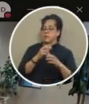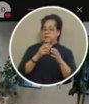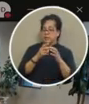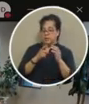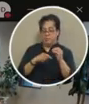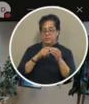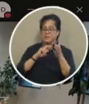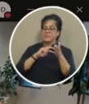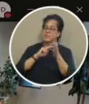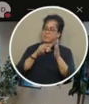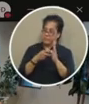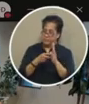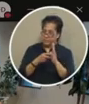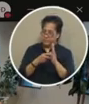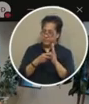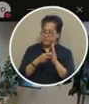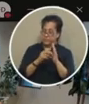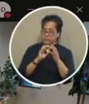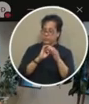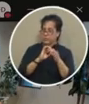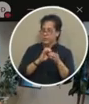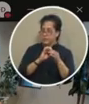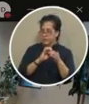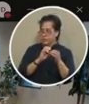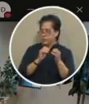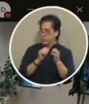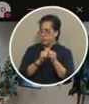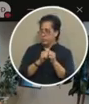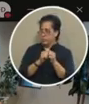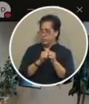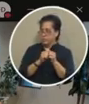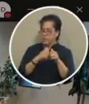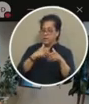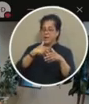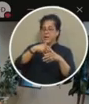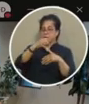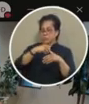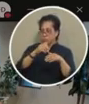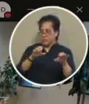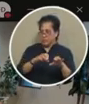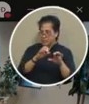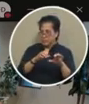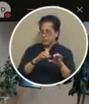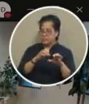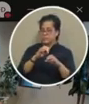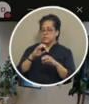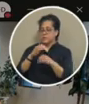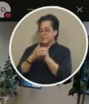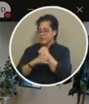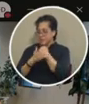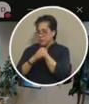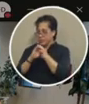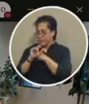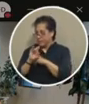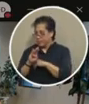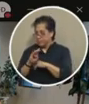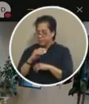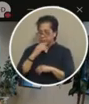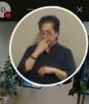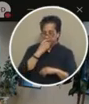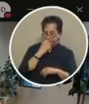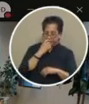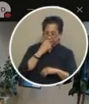definition as it relates towards outdoor activities and the country clubs. Can there be